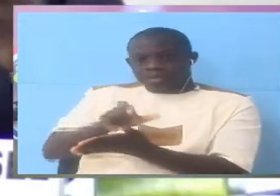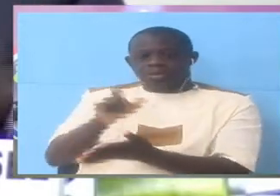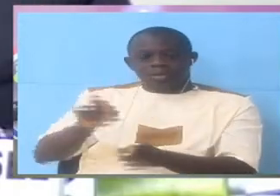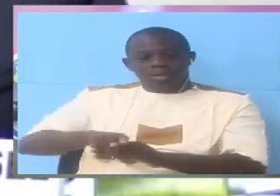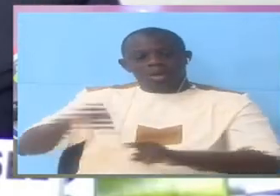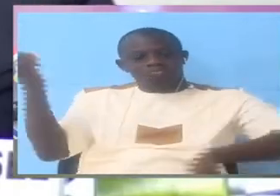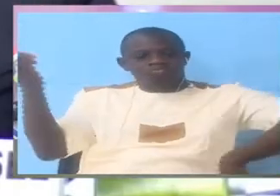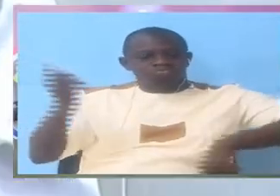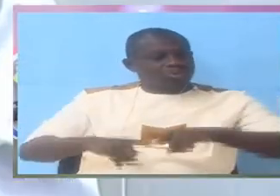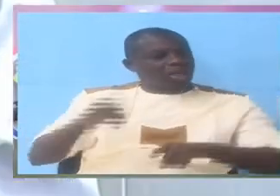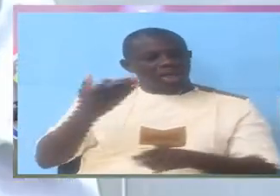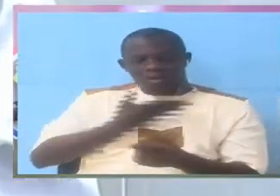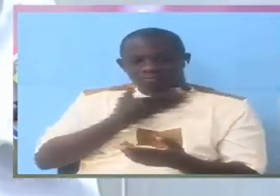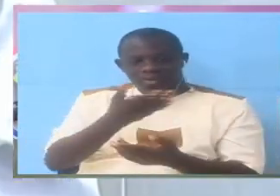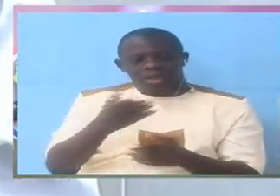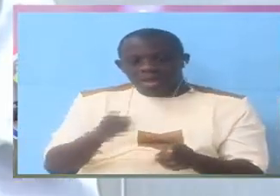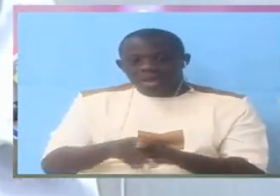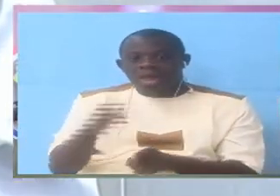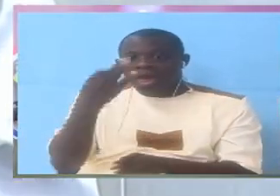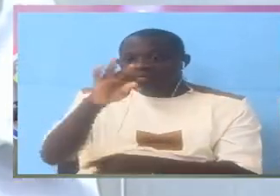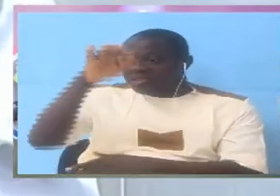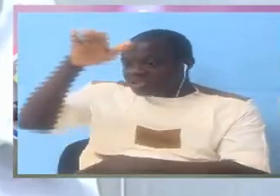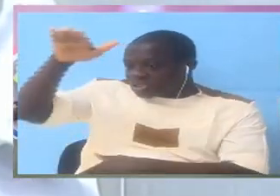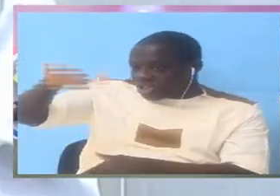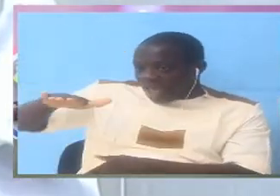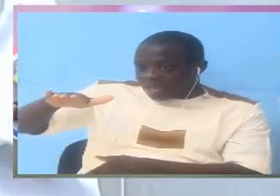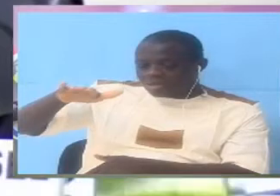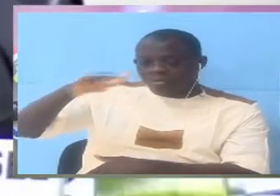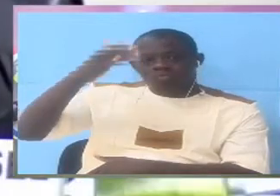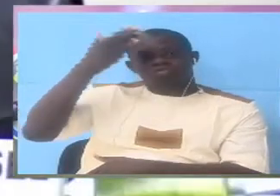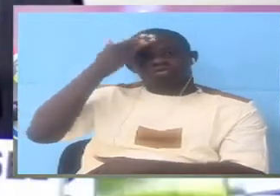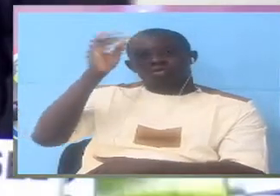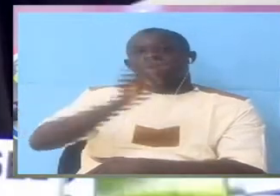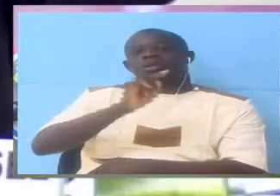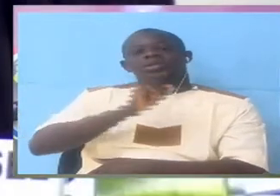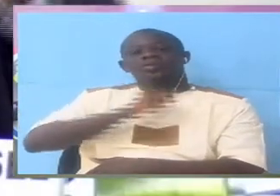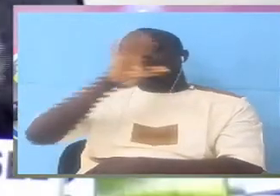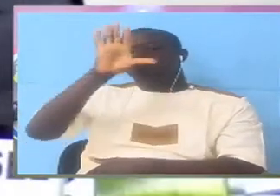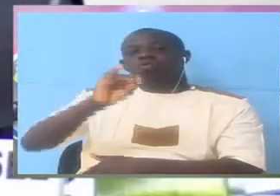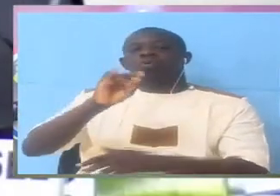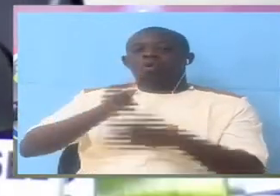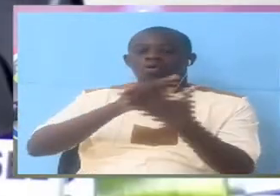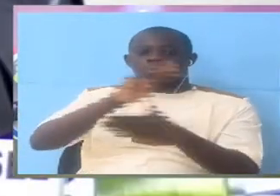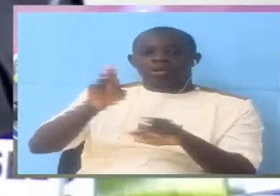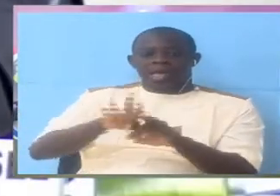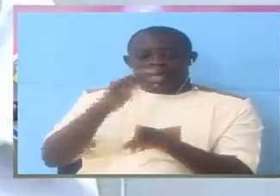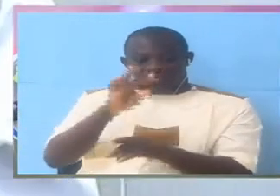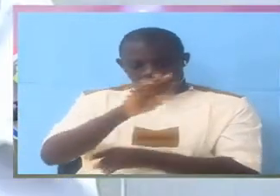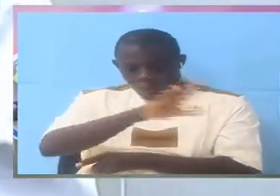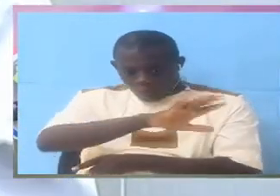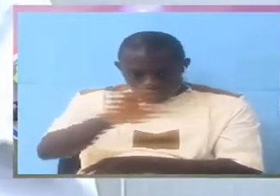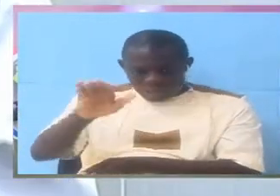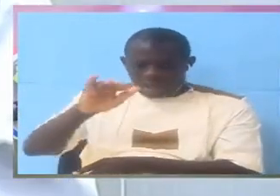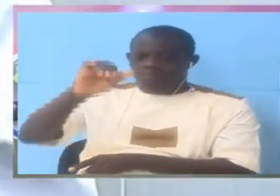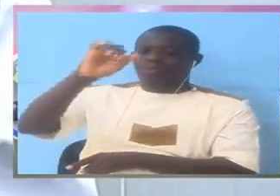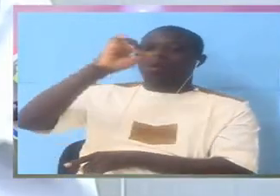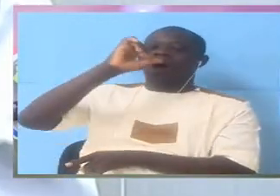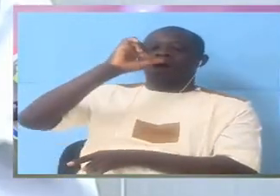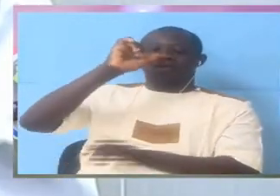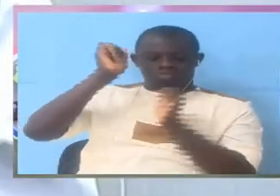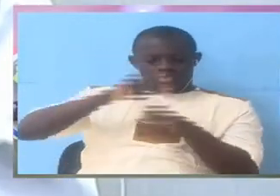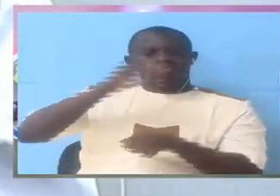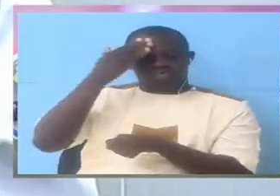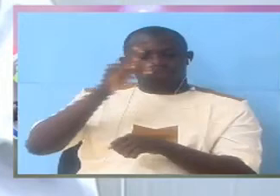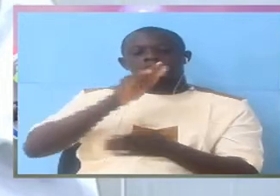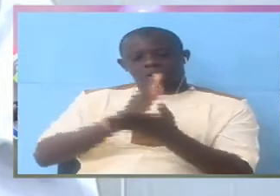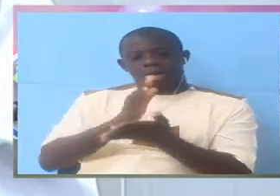Even a child would know what he or she has done. If you drink the water, you know you have drunk the water. If I had done so. But